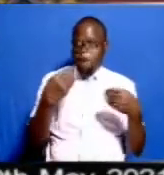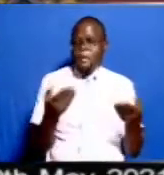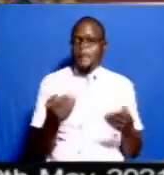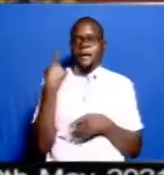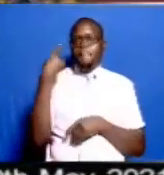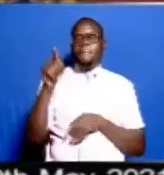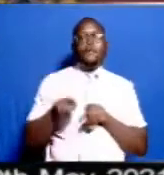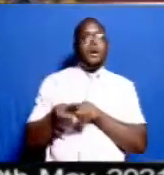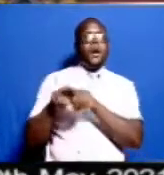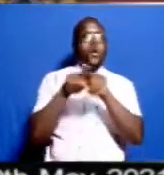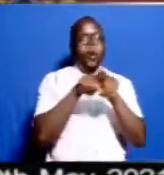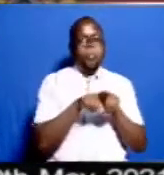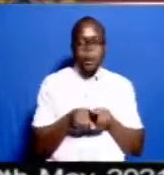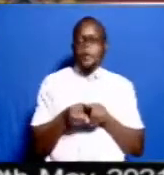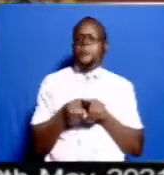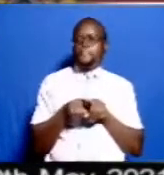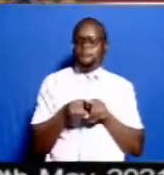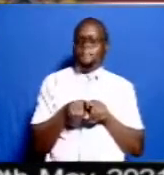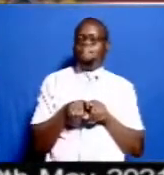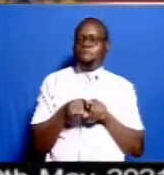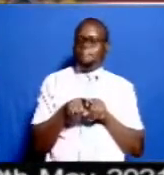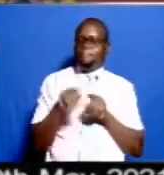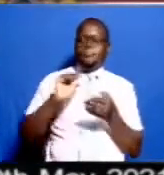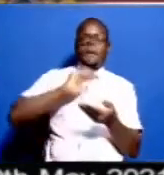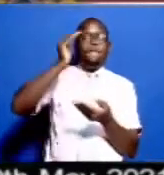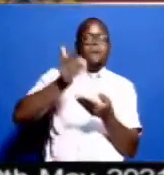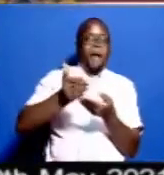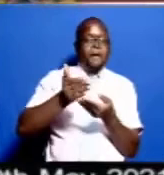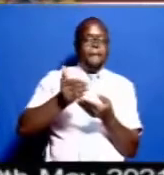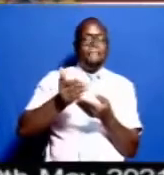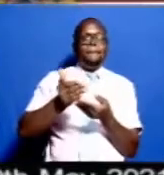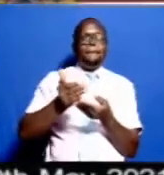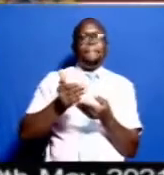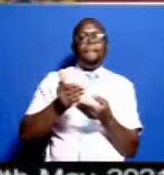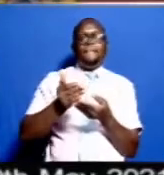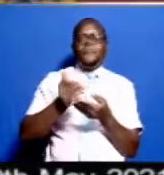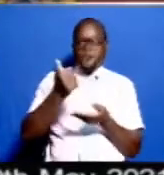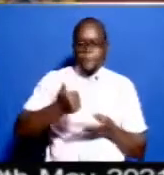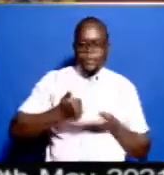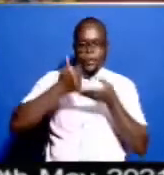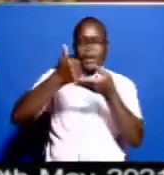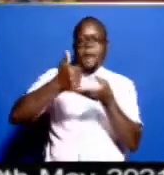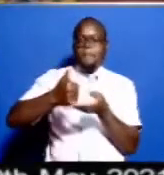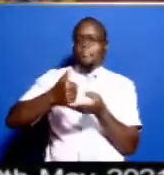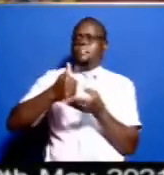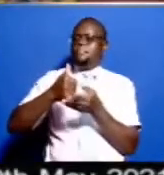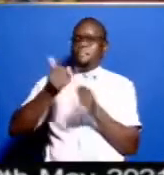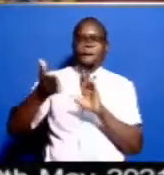for a common basket emergency fund in order to facilitate faster,